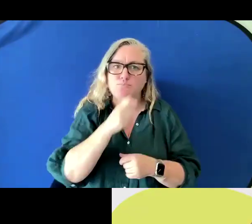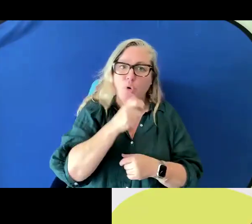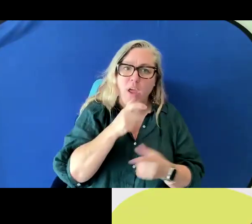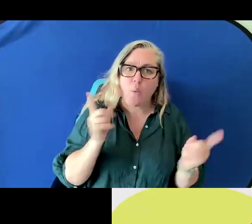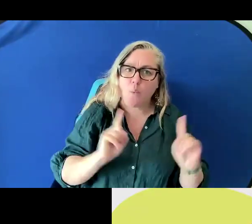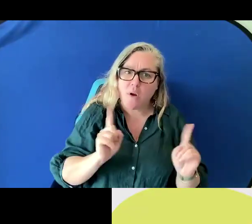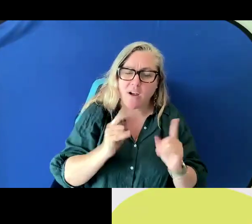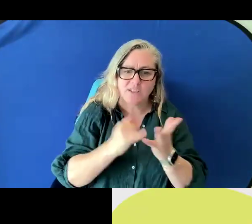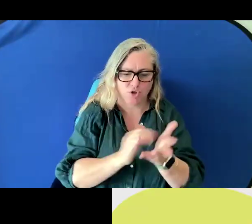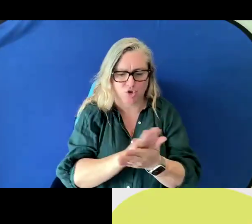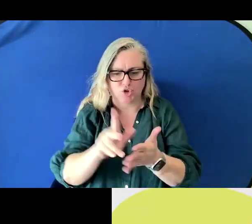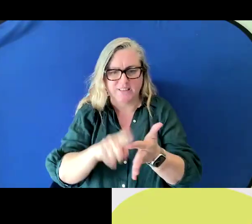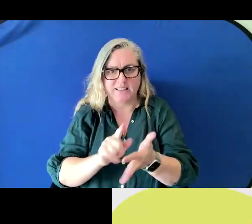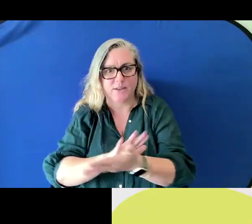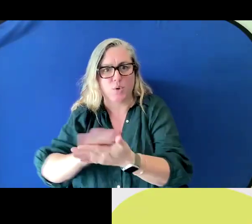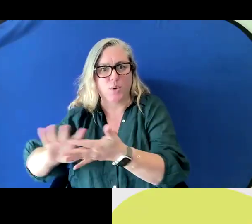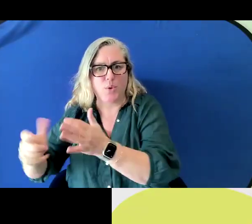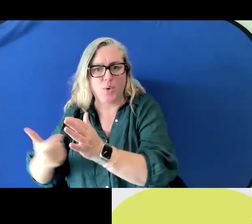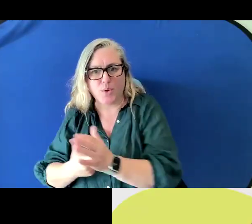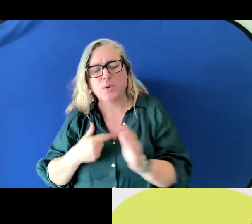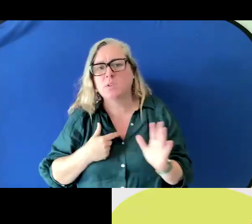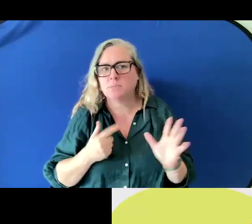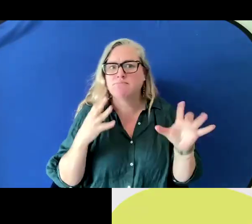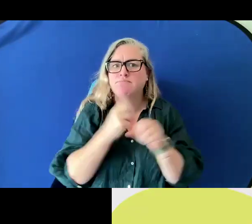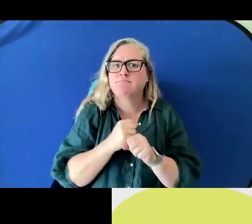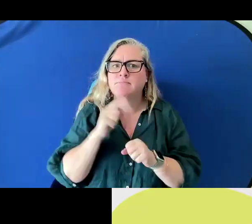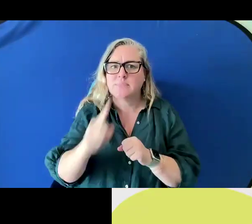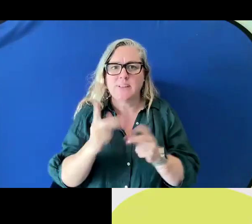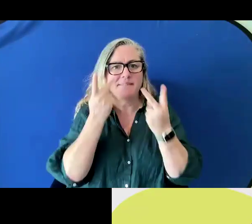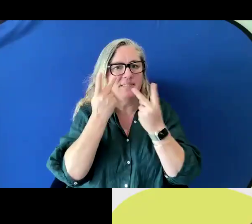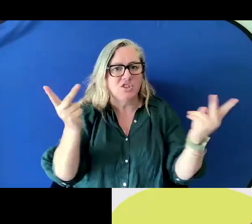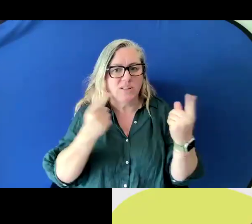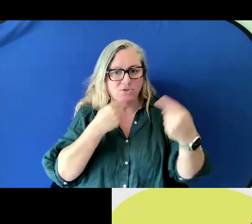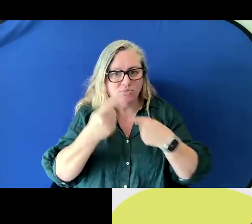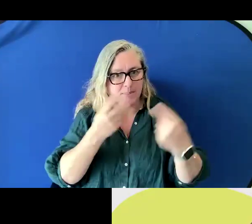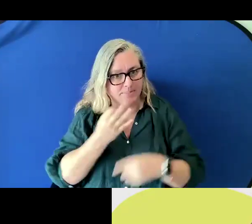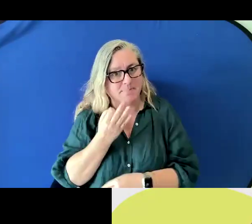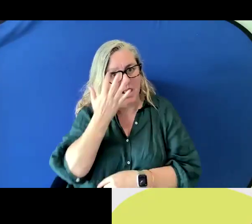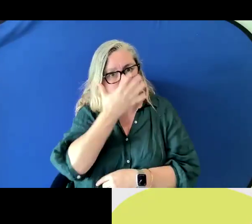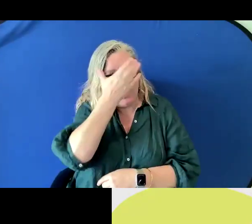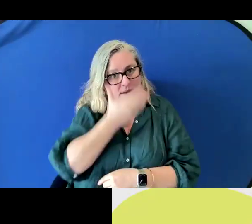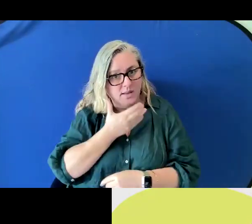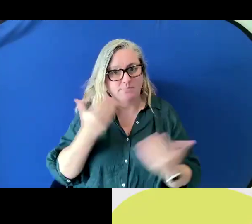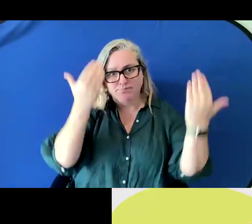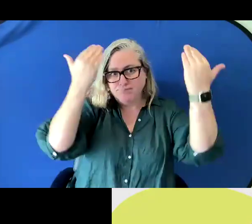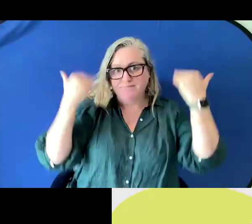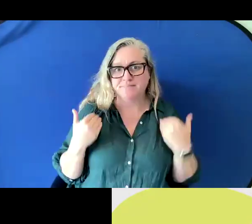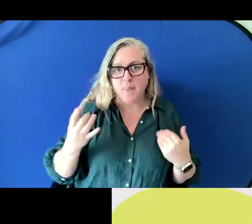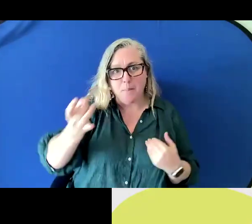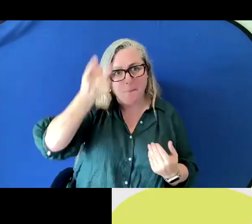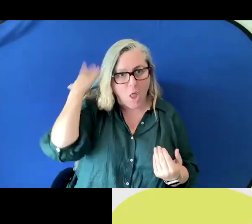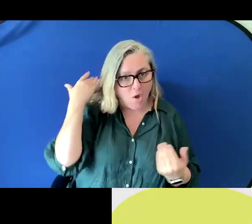pronouns. A short visual description of myself. I have light skin, shoulder-length blonde